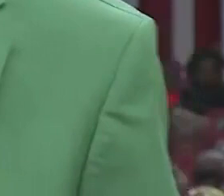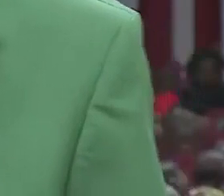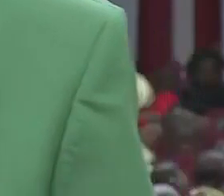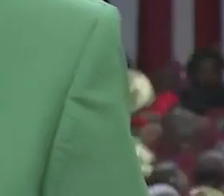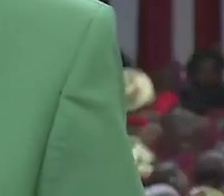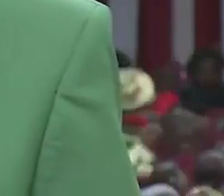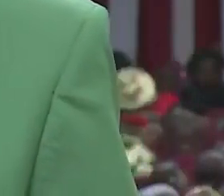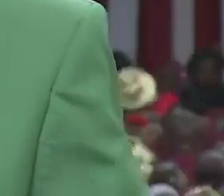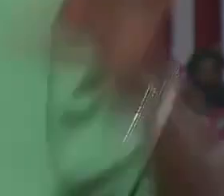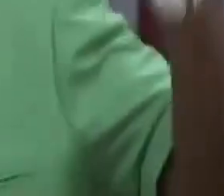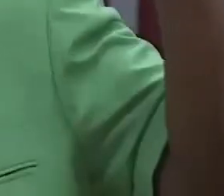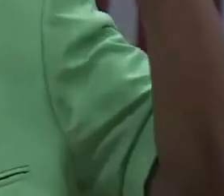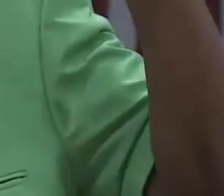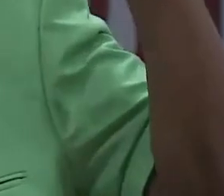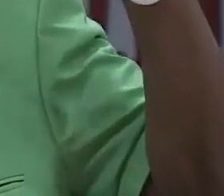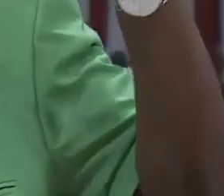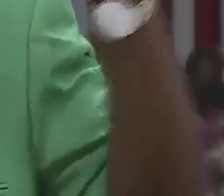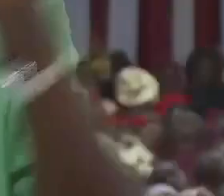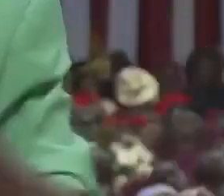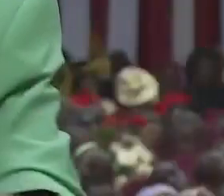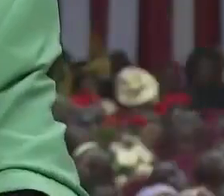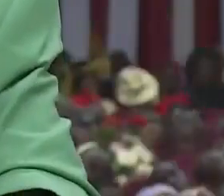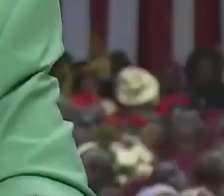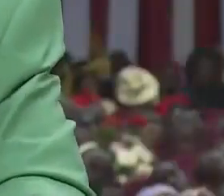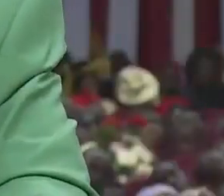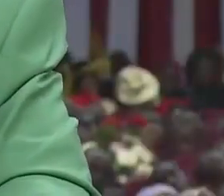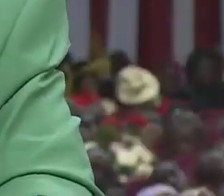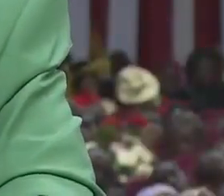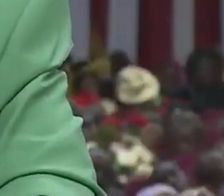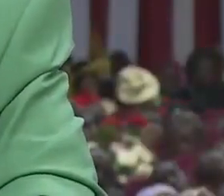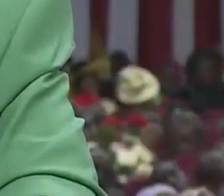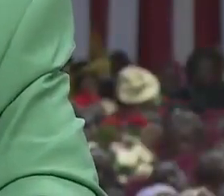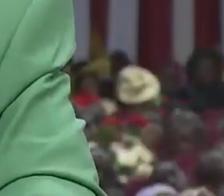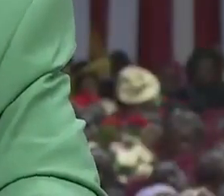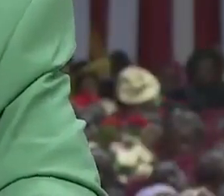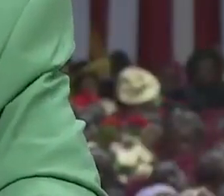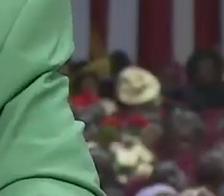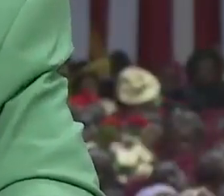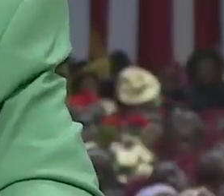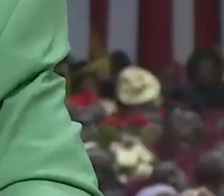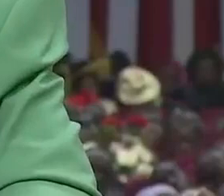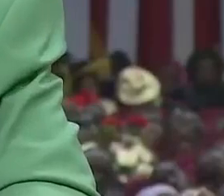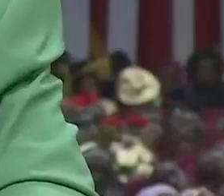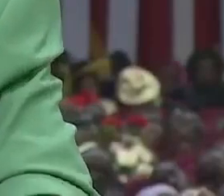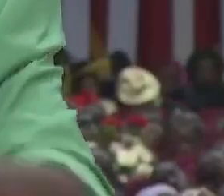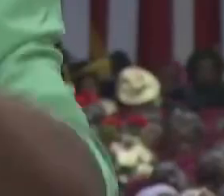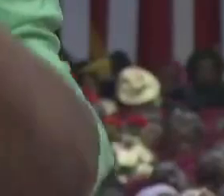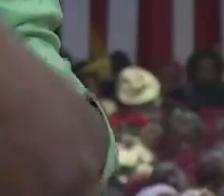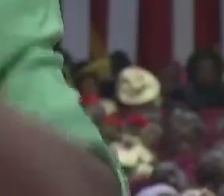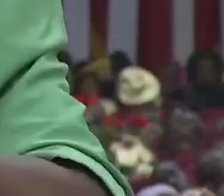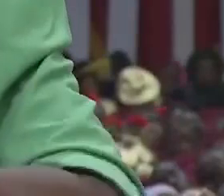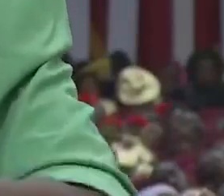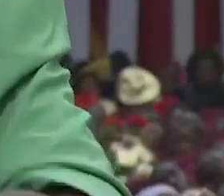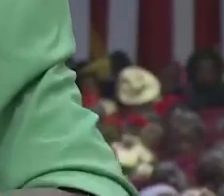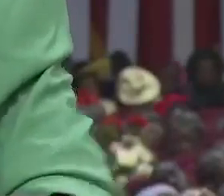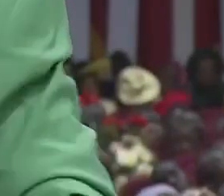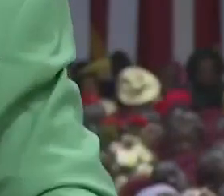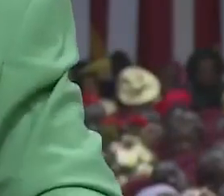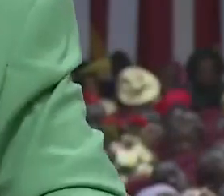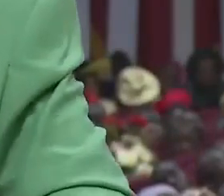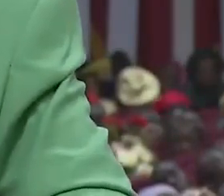tonight. So those of you who want to give your life to Jesus Christ, and you really